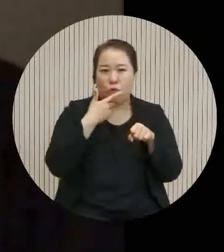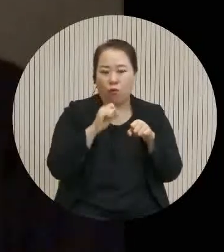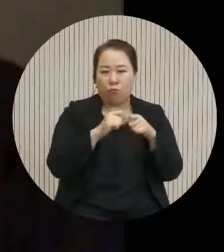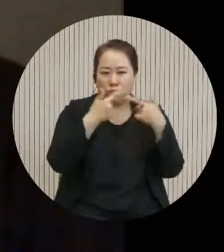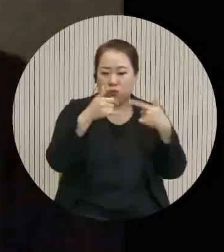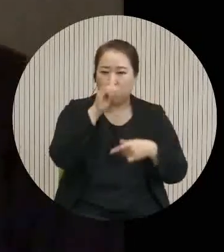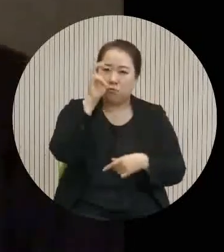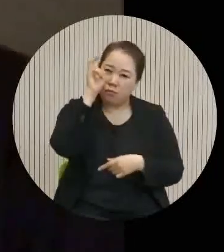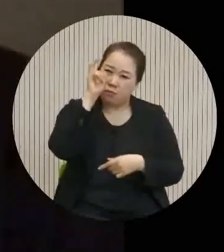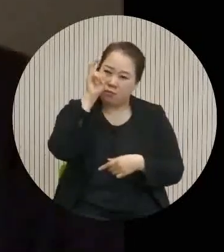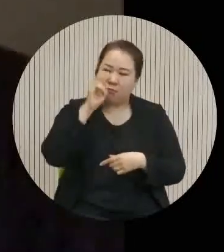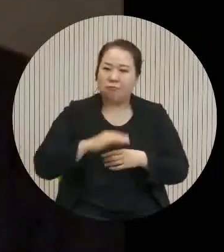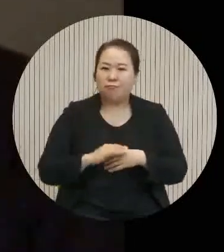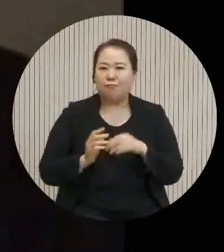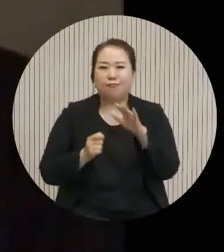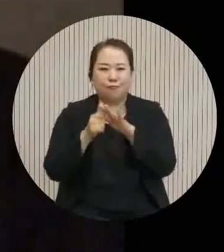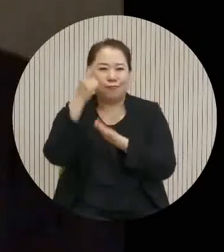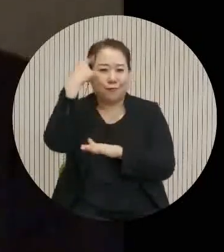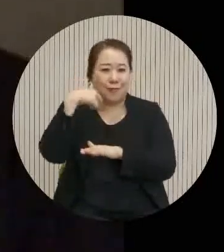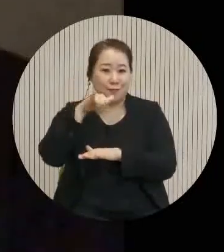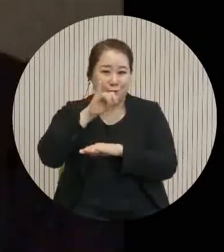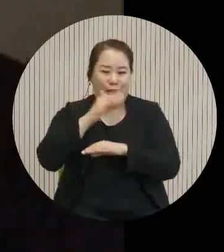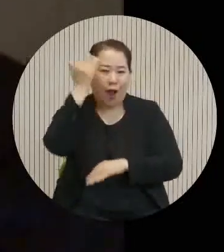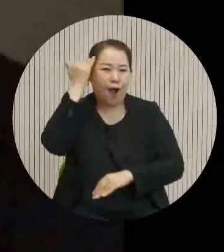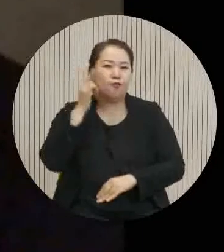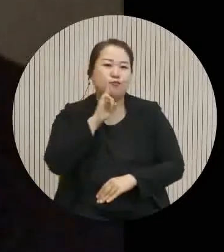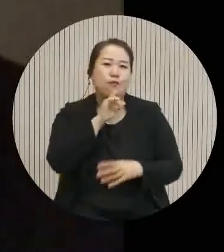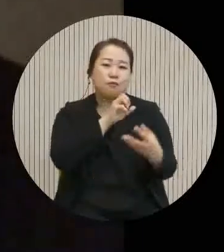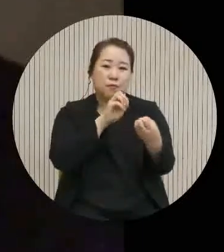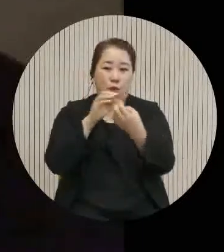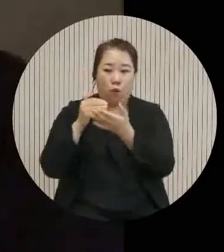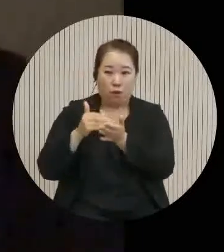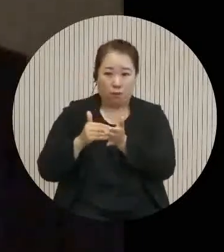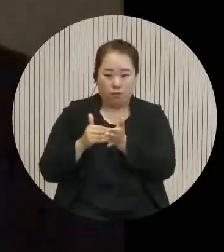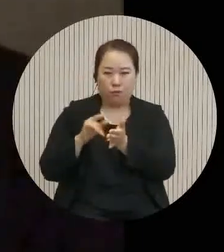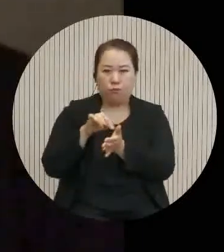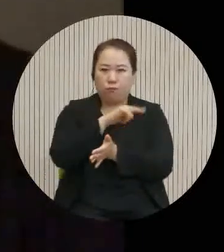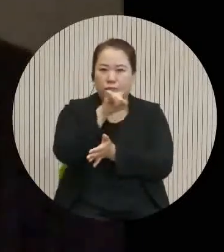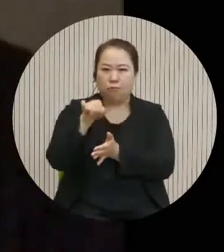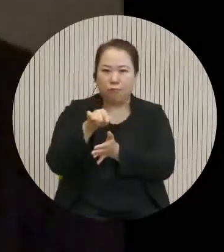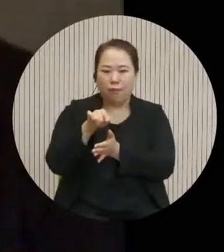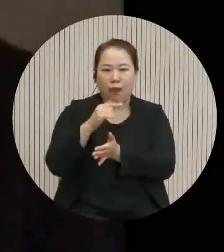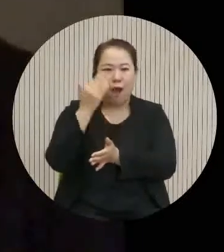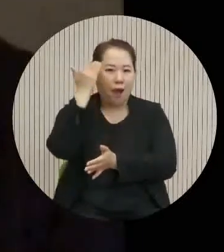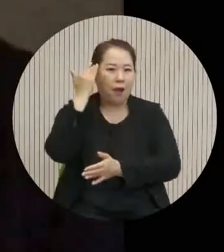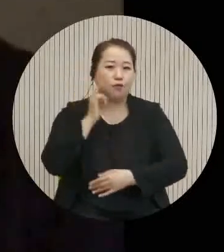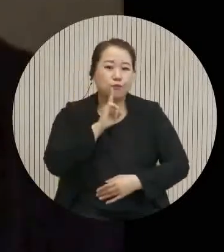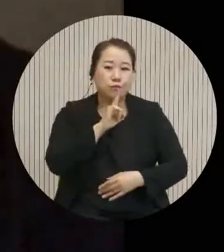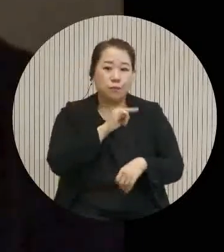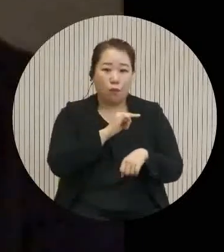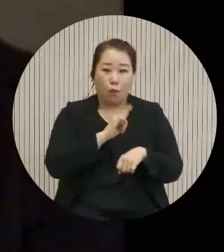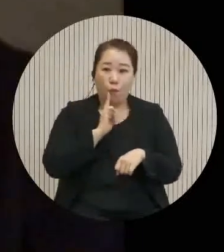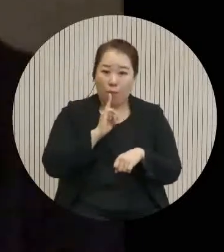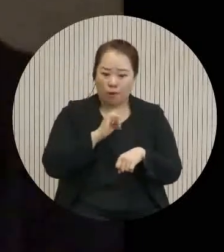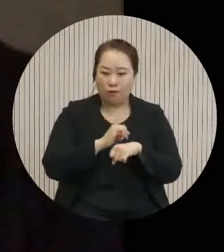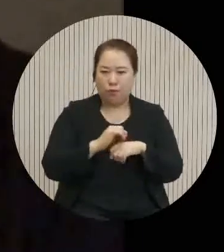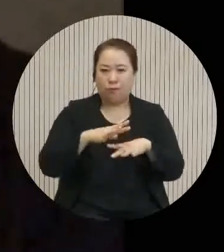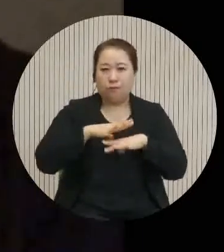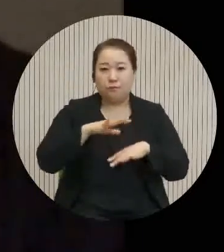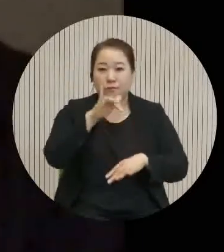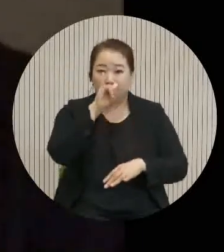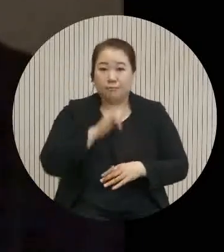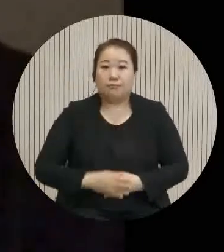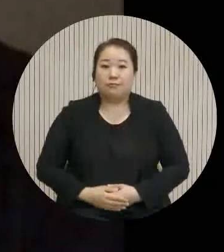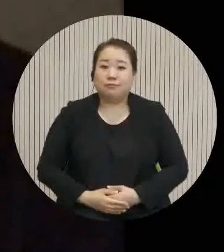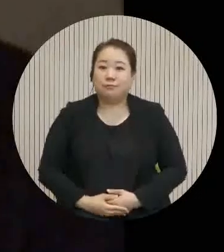Korean, and she was amazed at how well they spoke Korean. She made an appointment with each of them to